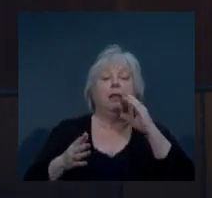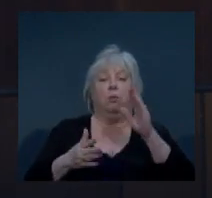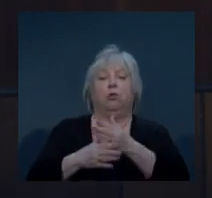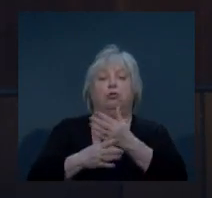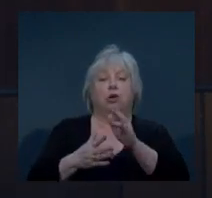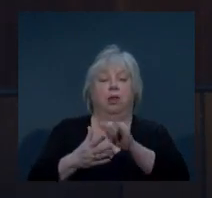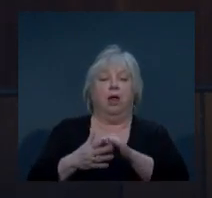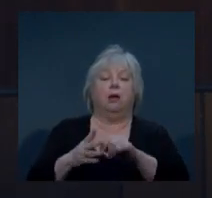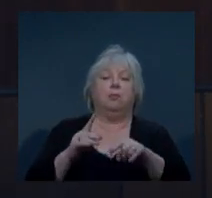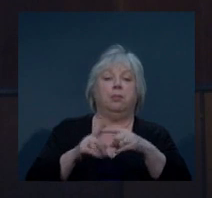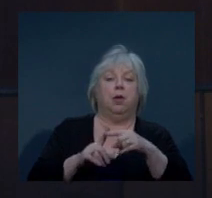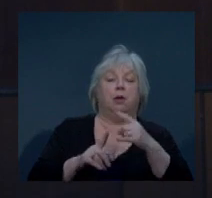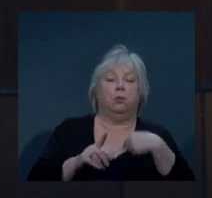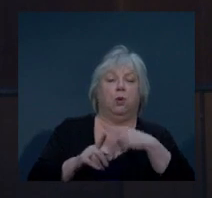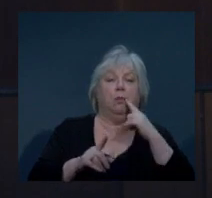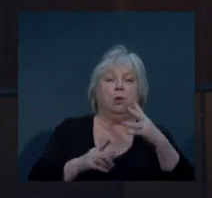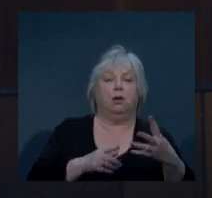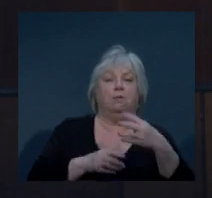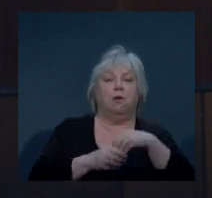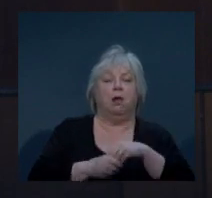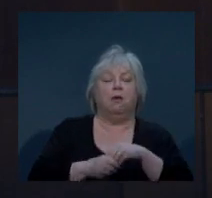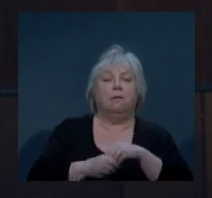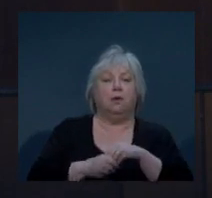process, will involve